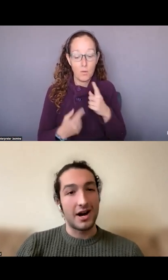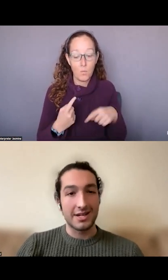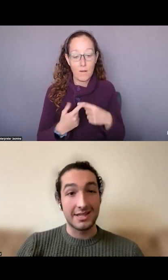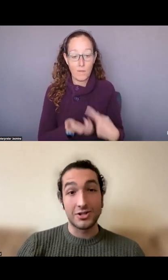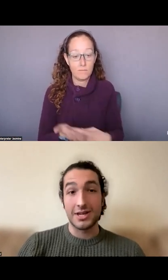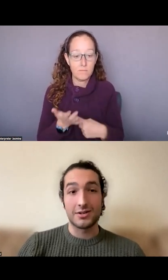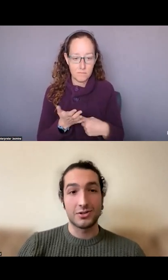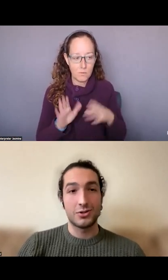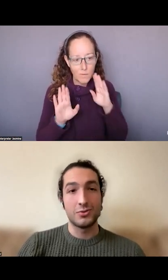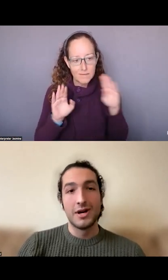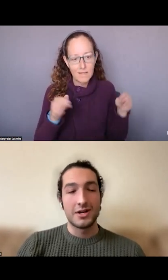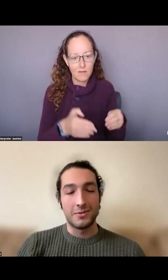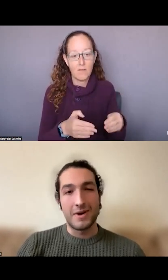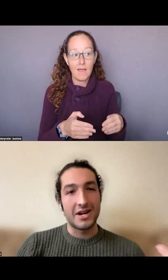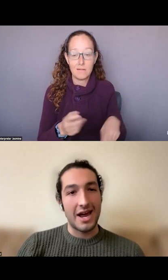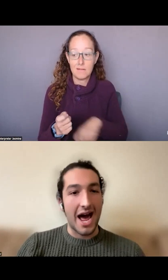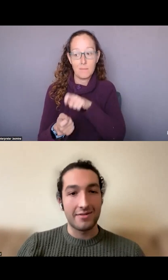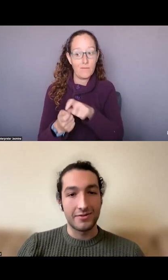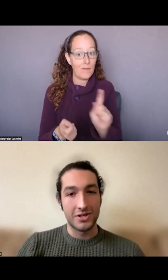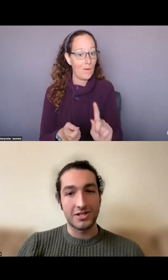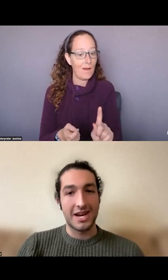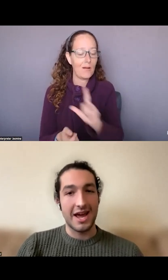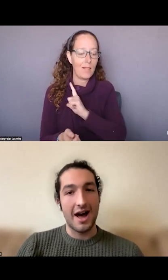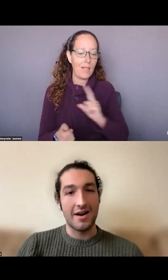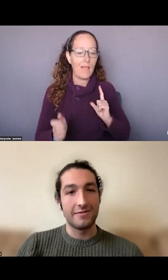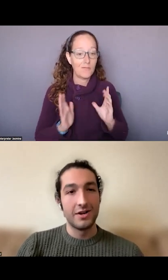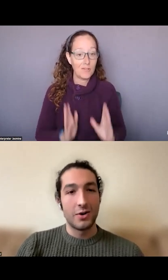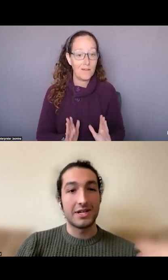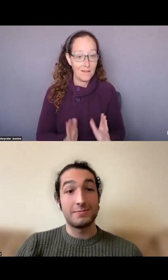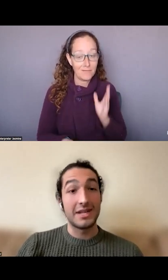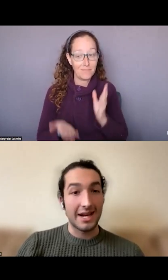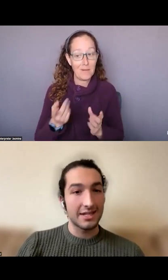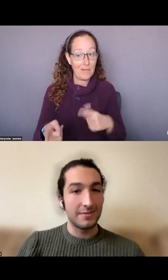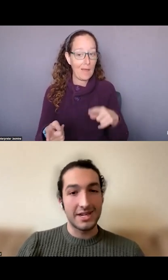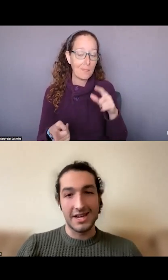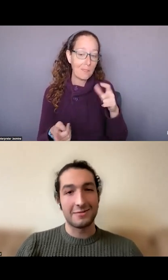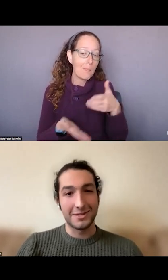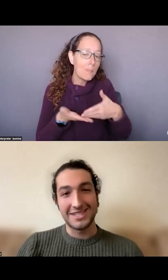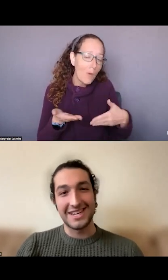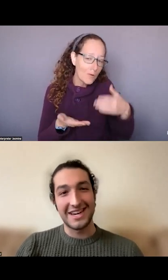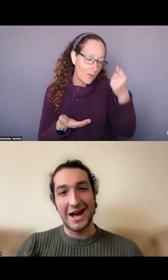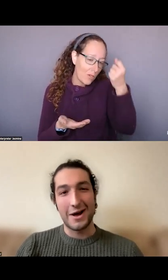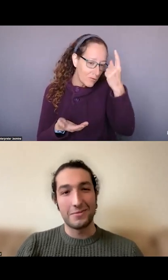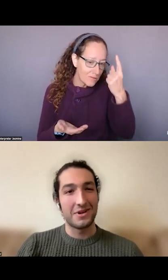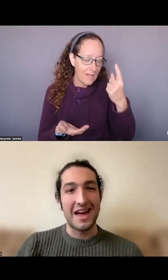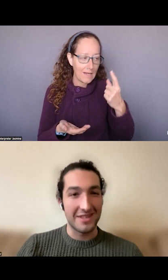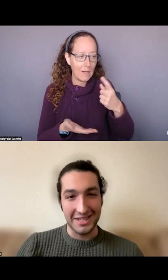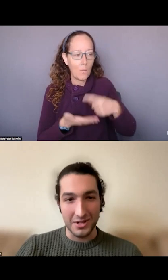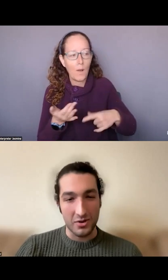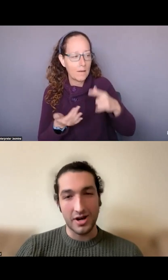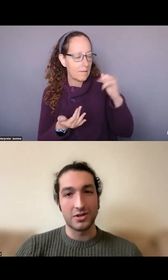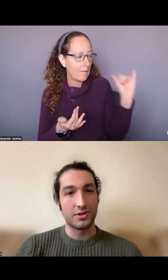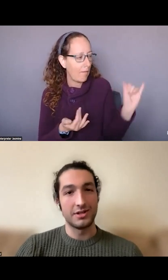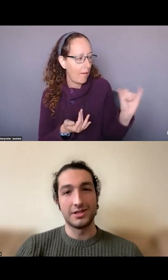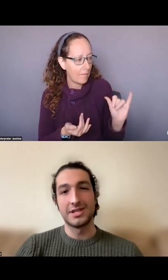when we're talking to legislators who might not have a full understanding of what it's been like to be a young person with everything